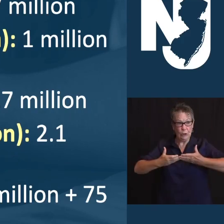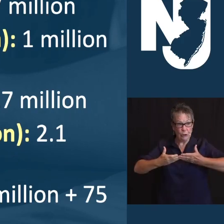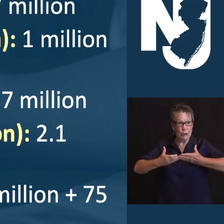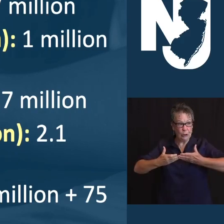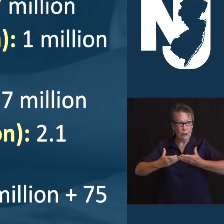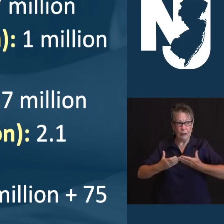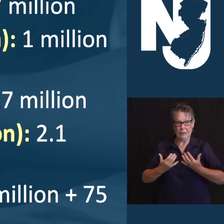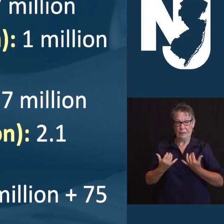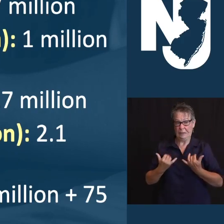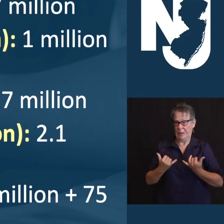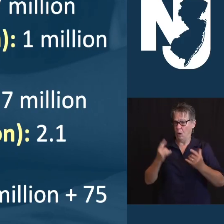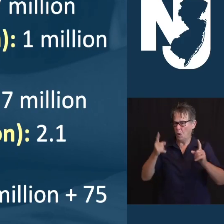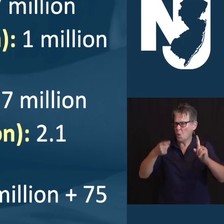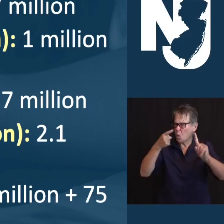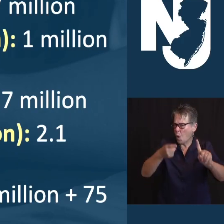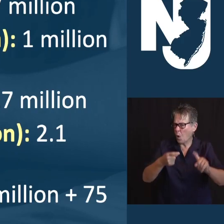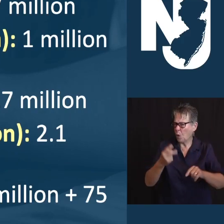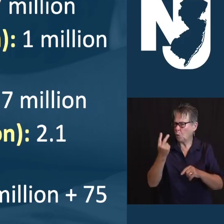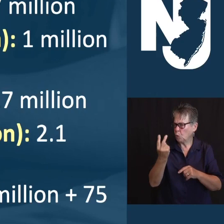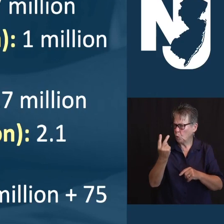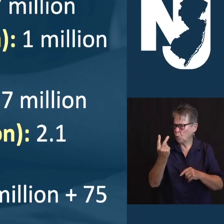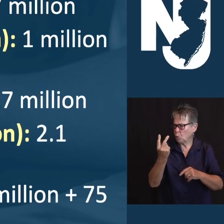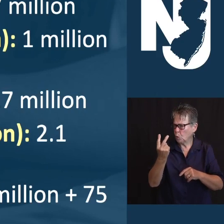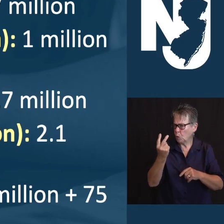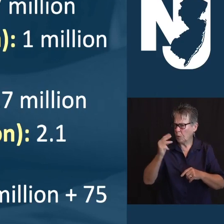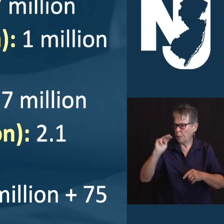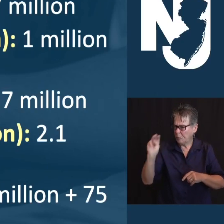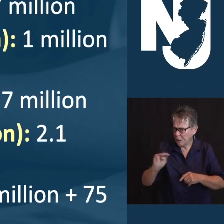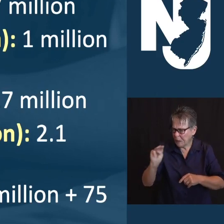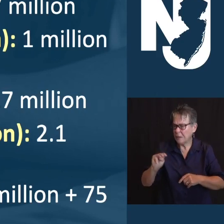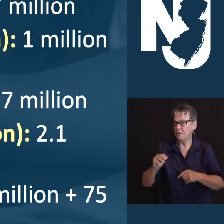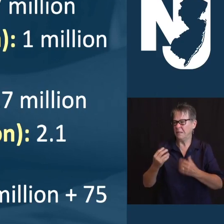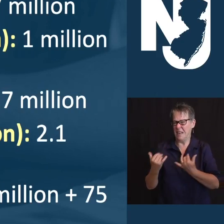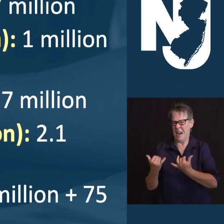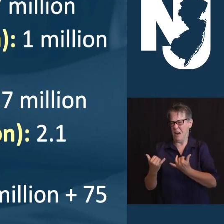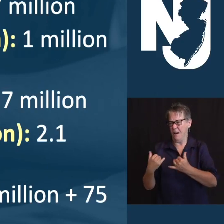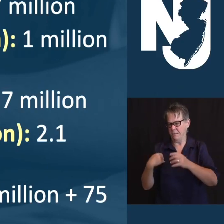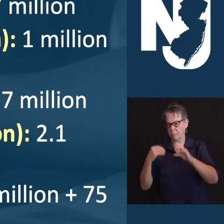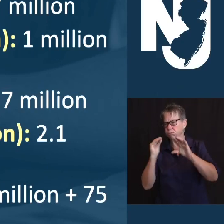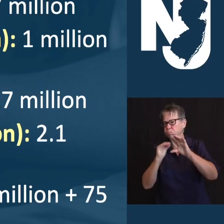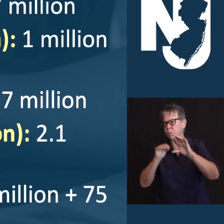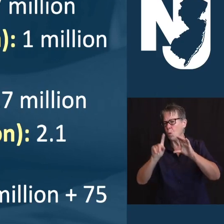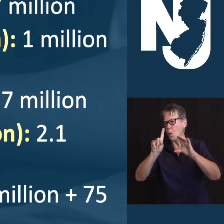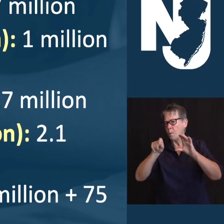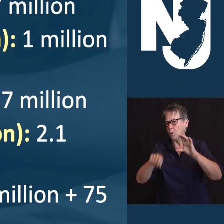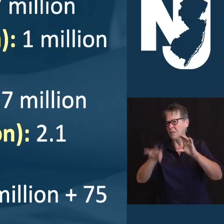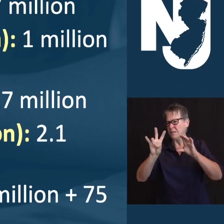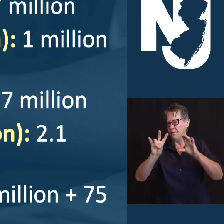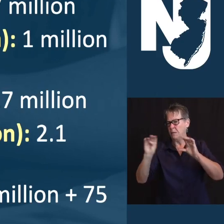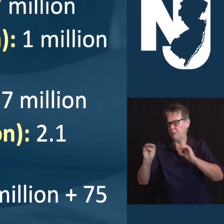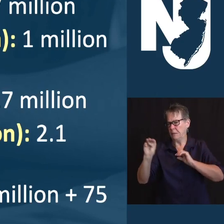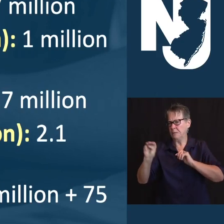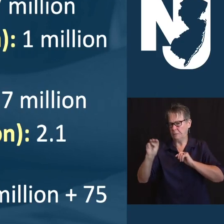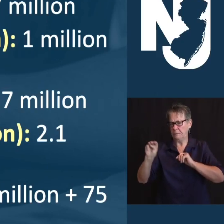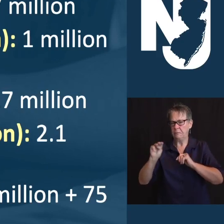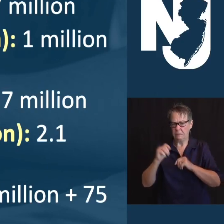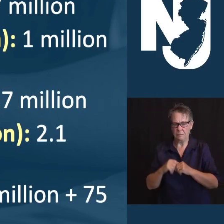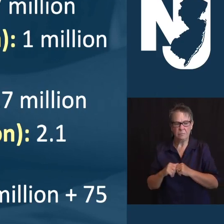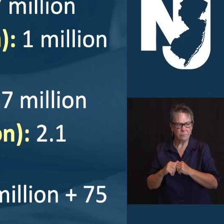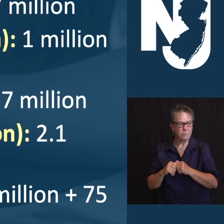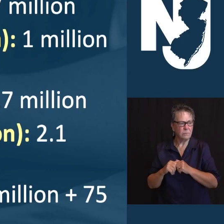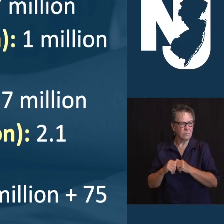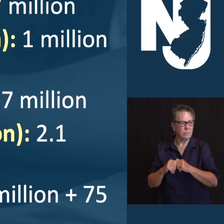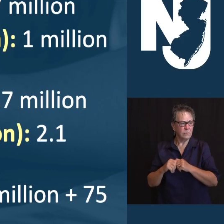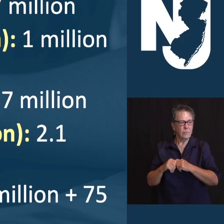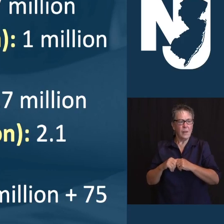at 1.7 million. We have 1 million hospital gowns currently on order, with delivery expected in a matter of weeks,